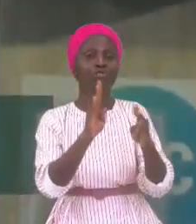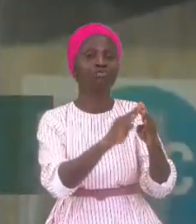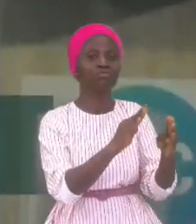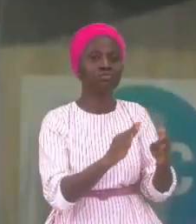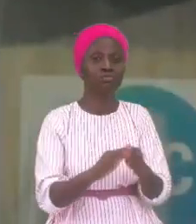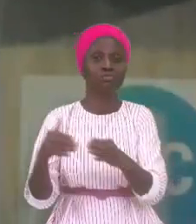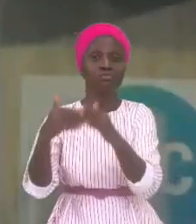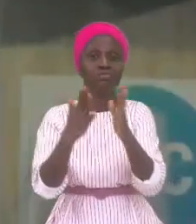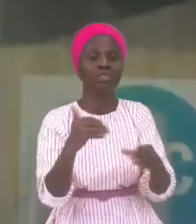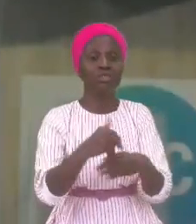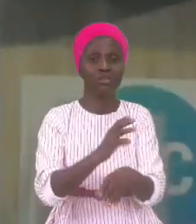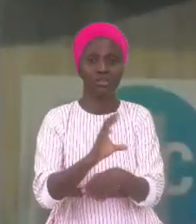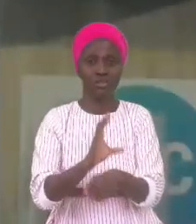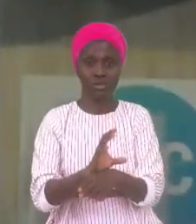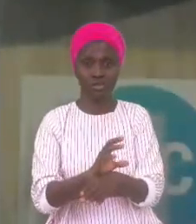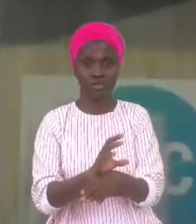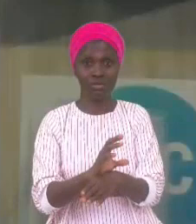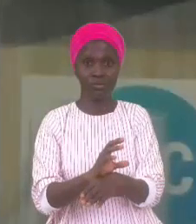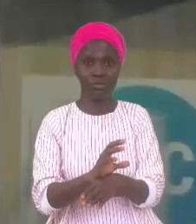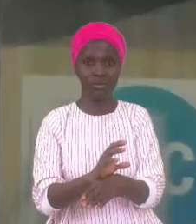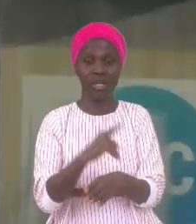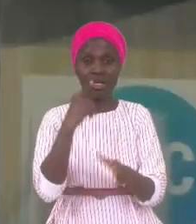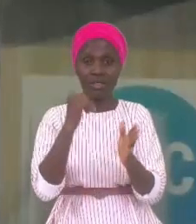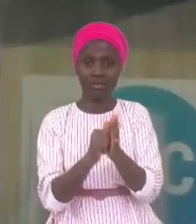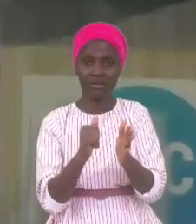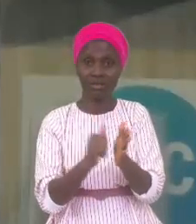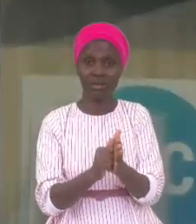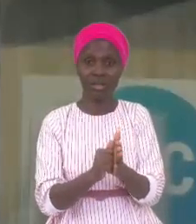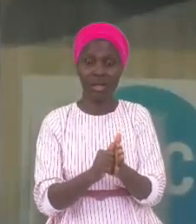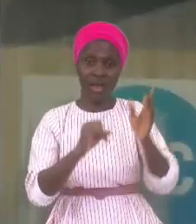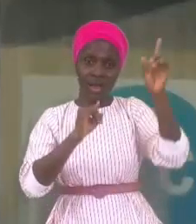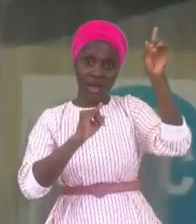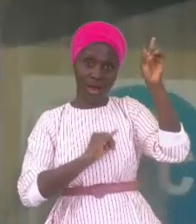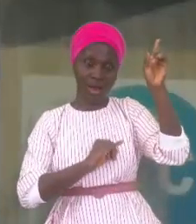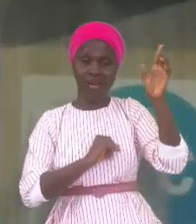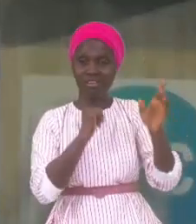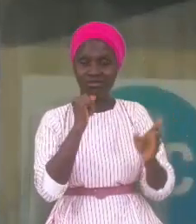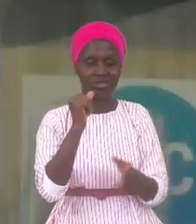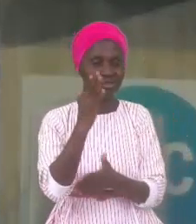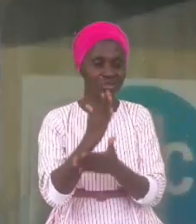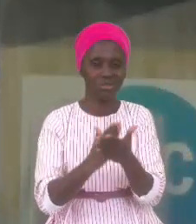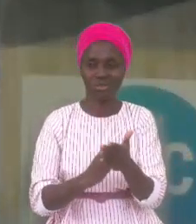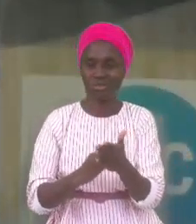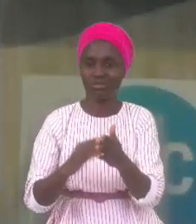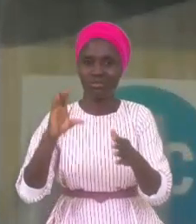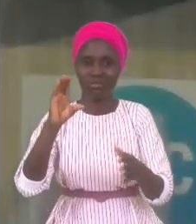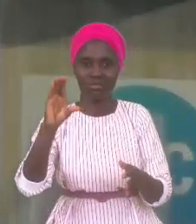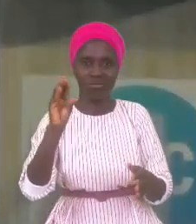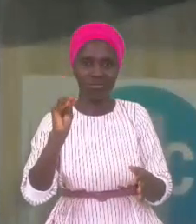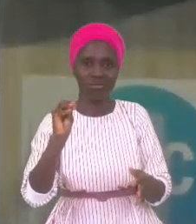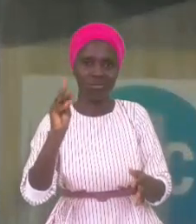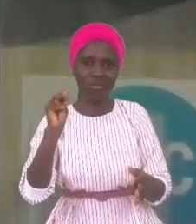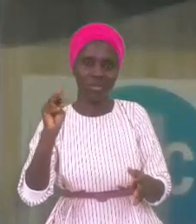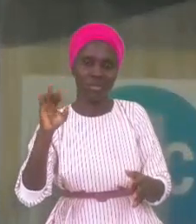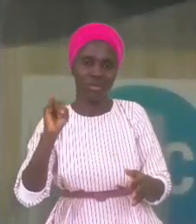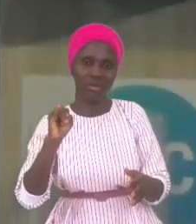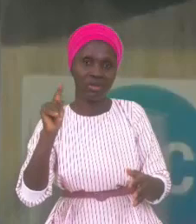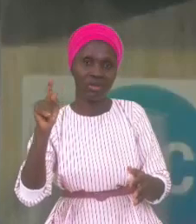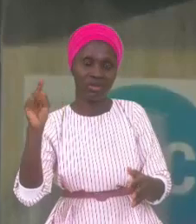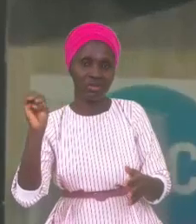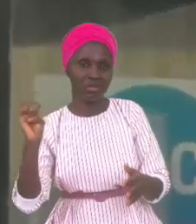together. It says I, not some committee somewhere and not some people somewhere, the greatest,